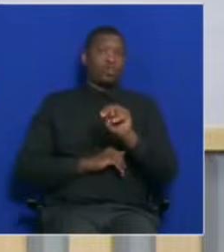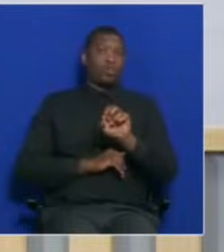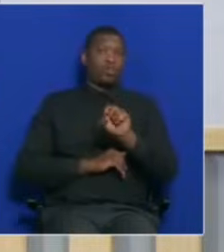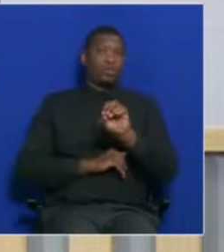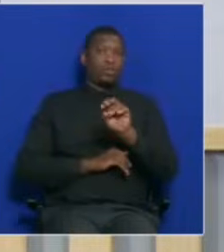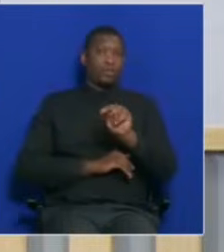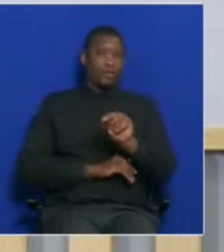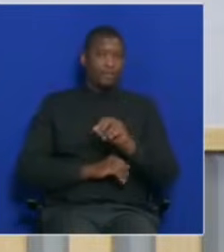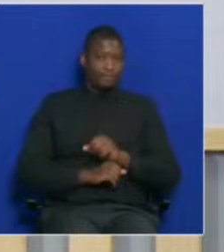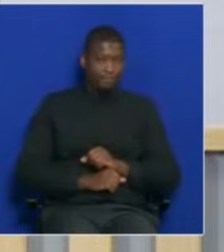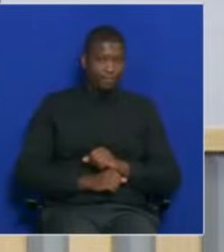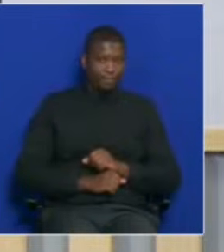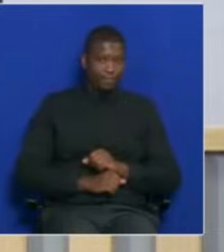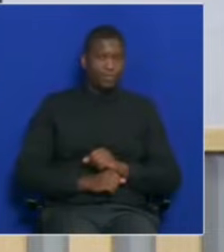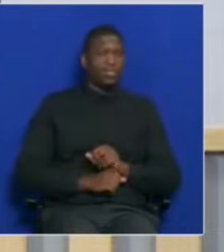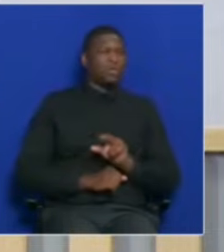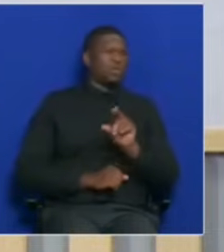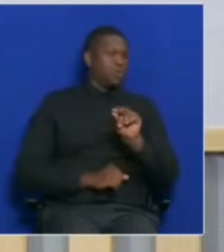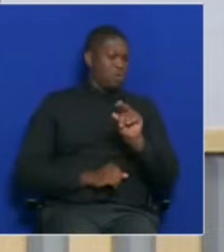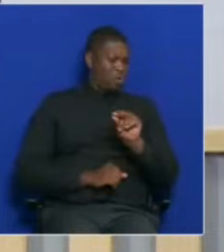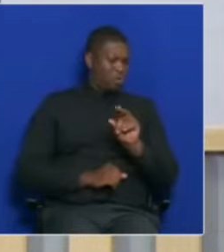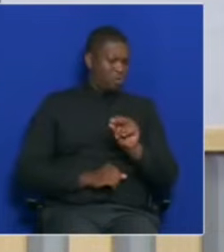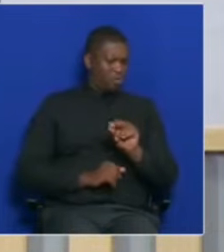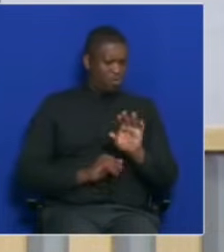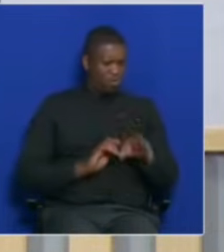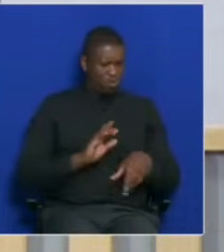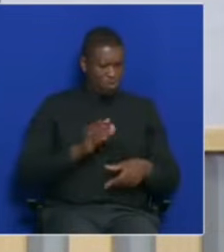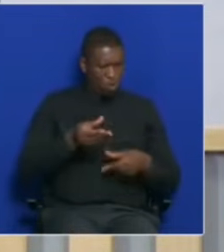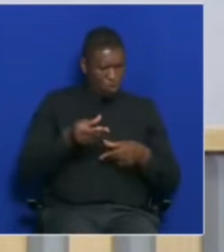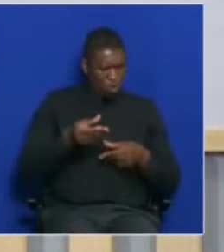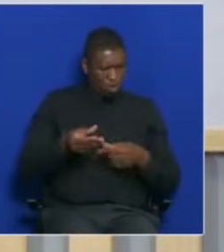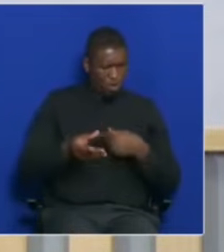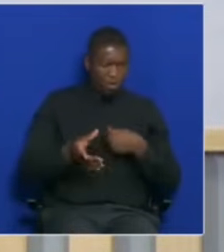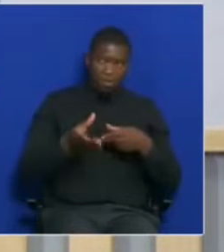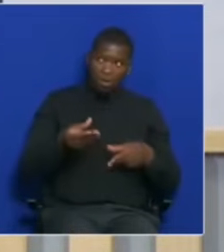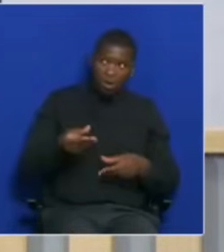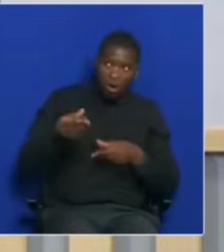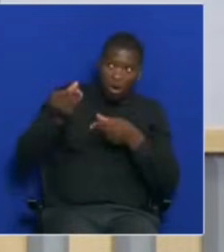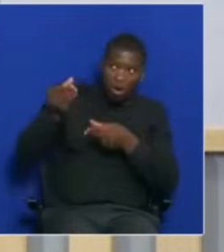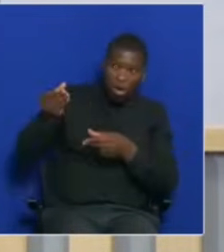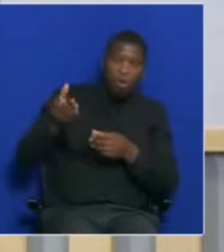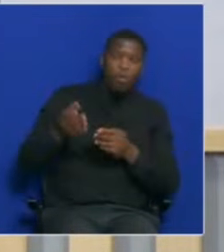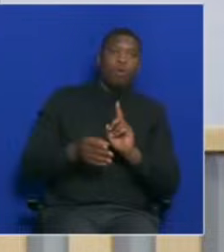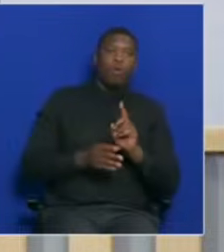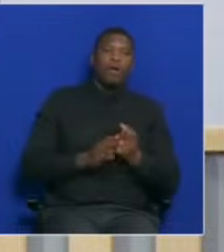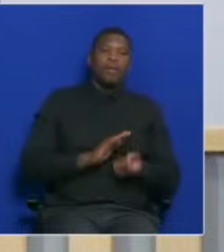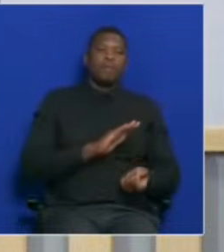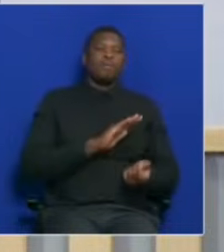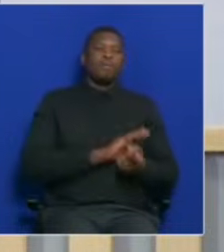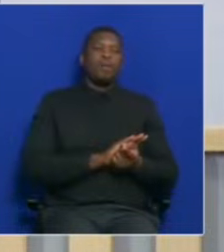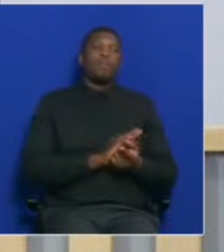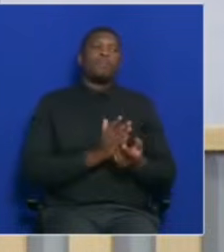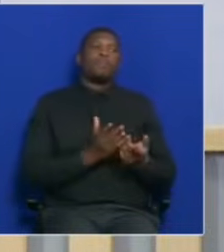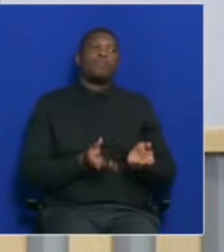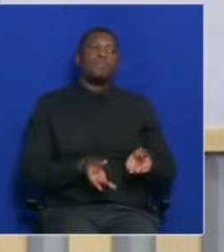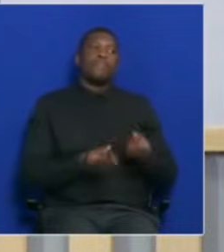No, the documents that I was going to provide was what came from the